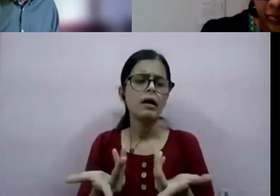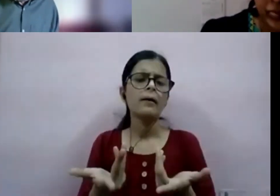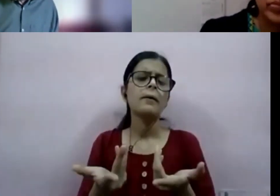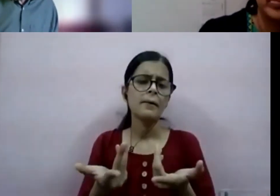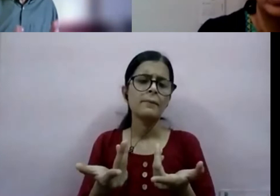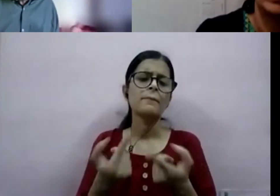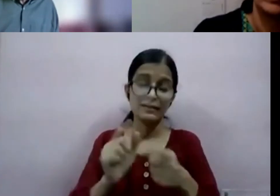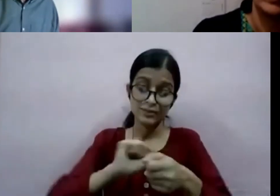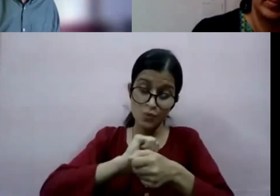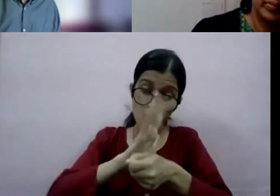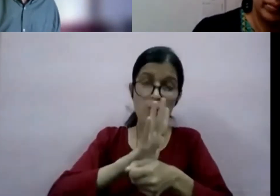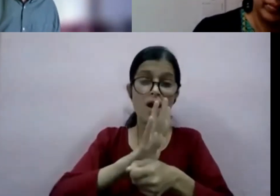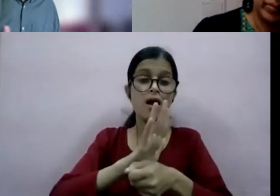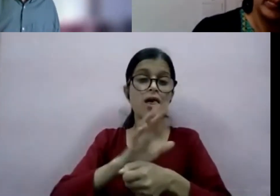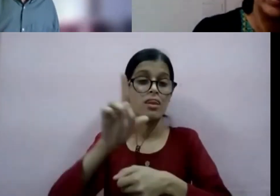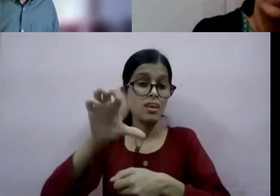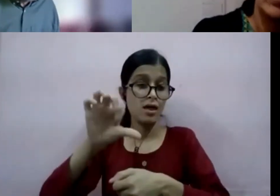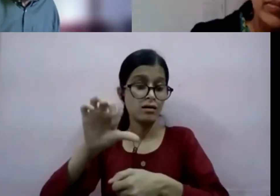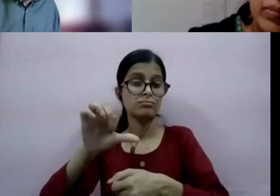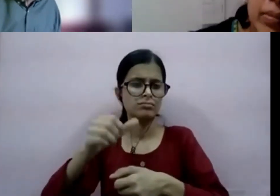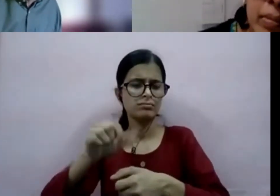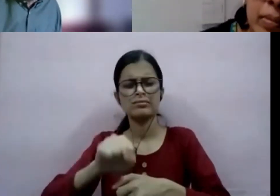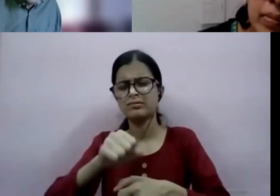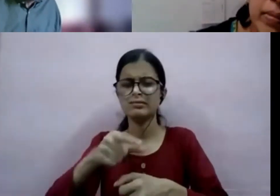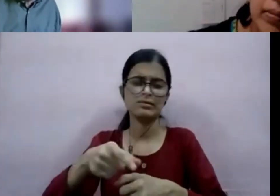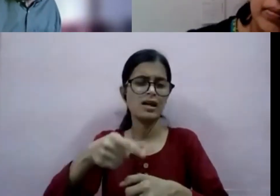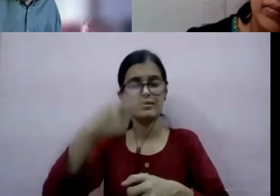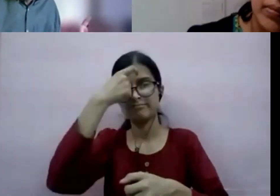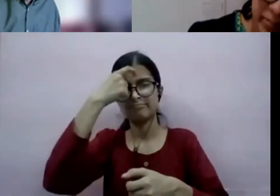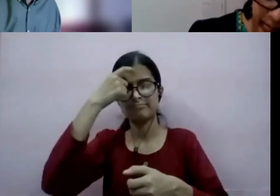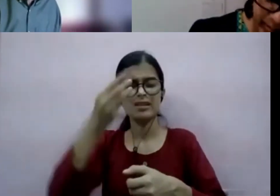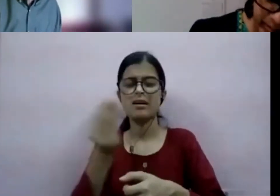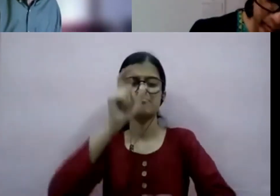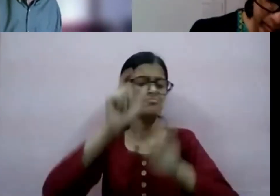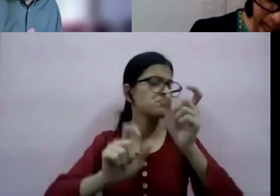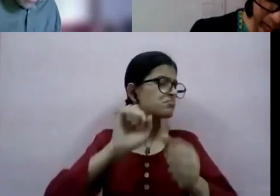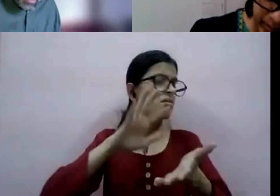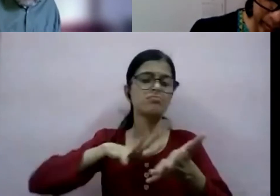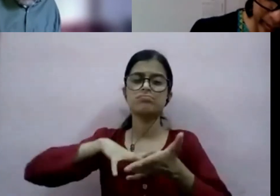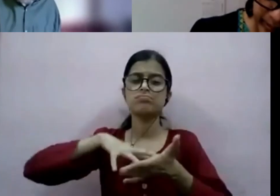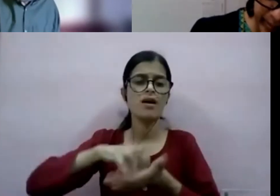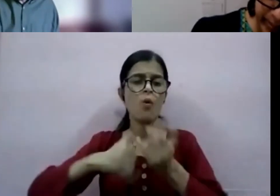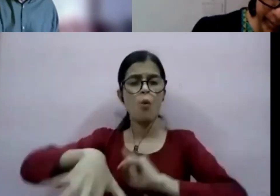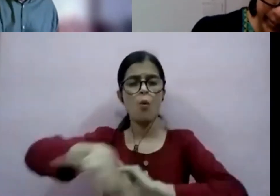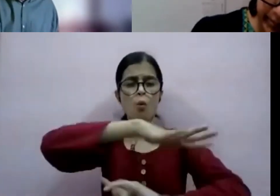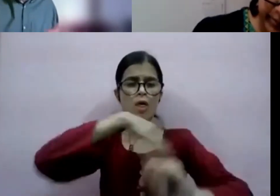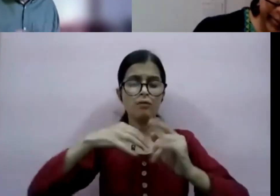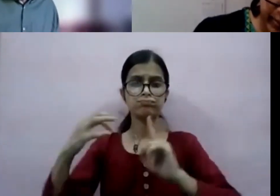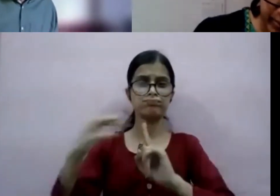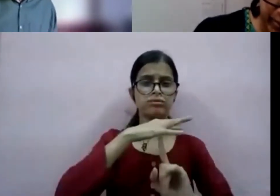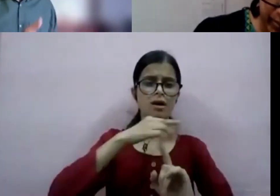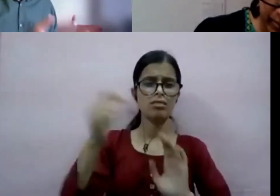COVID pandemic as a syndemic. That is, it's exposed the weaknesses within our society. It's unpacked and it's